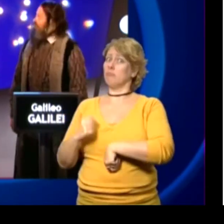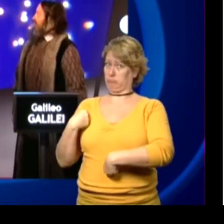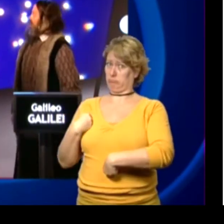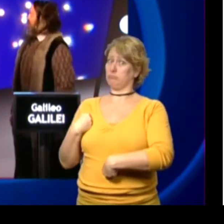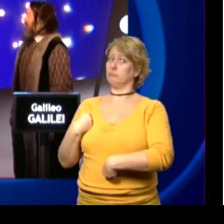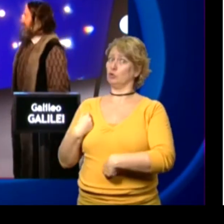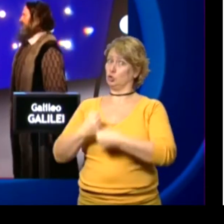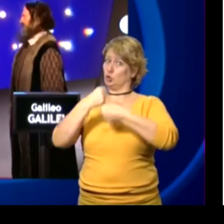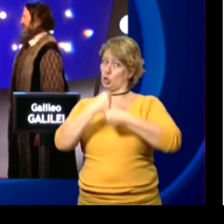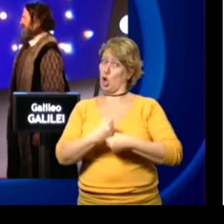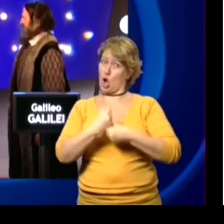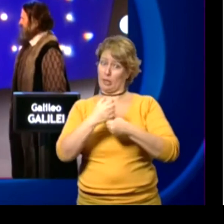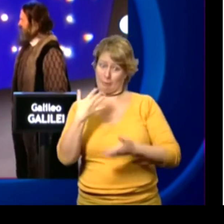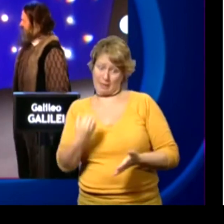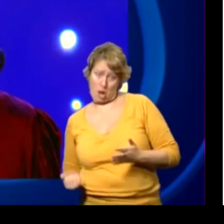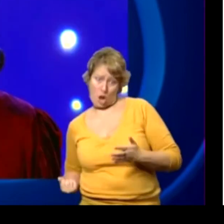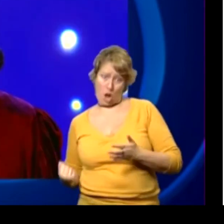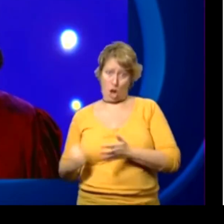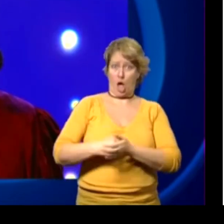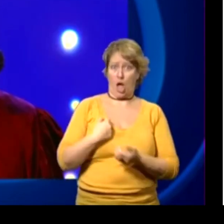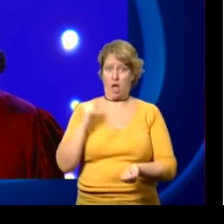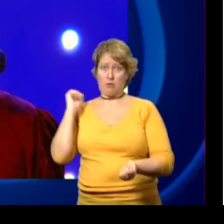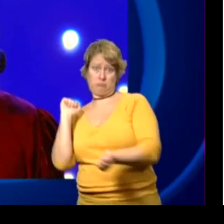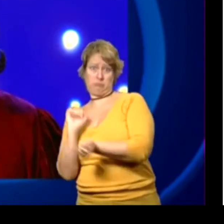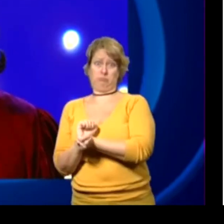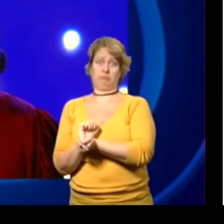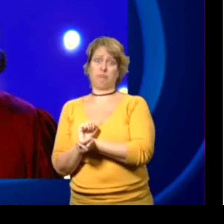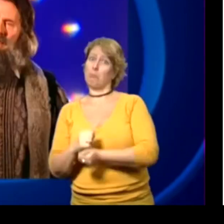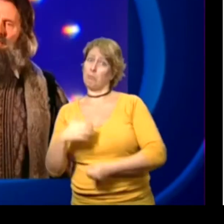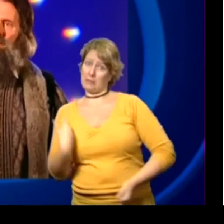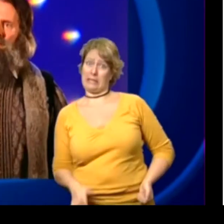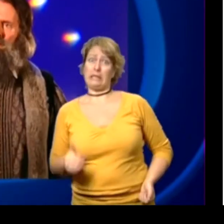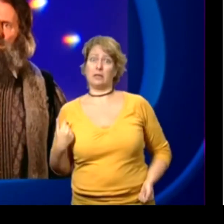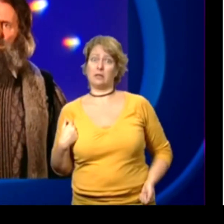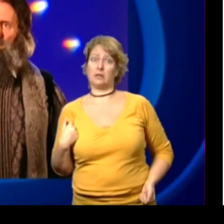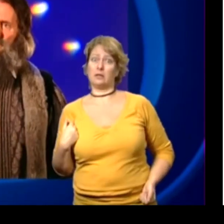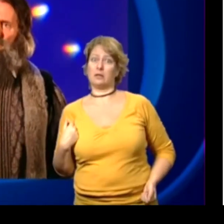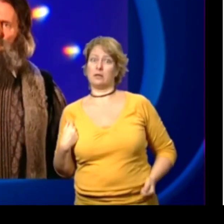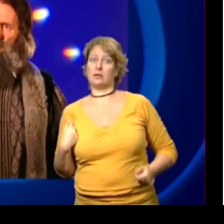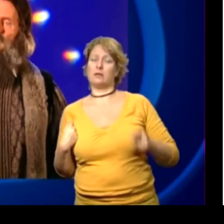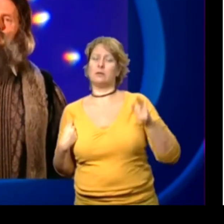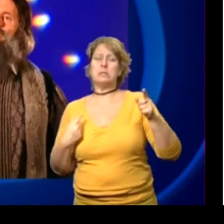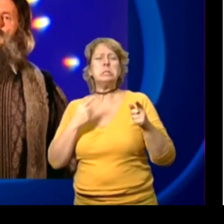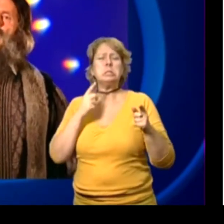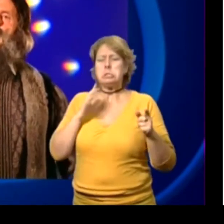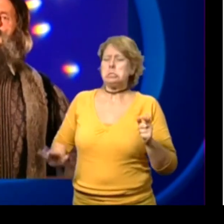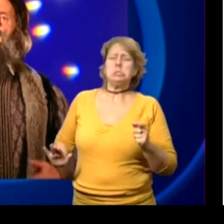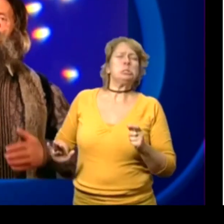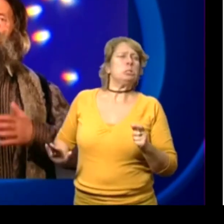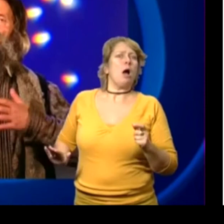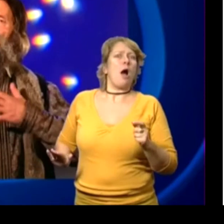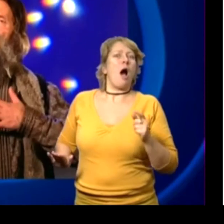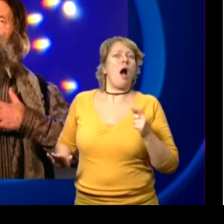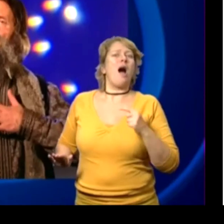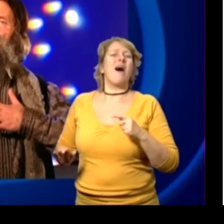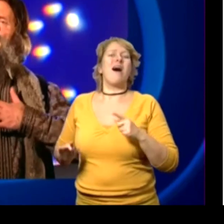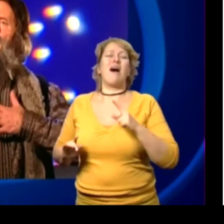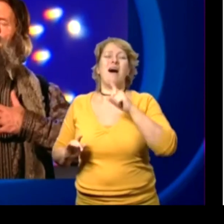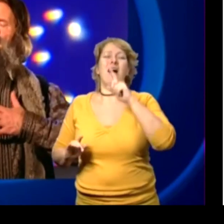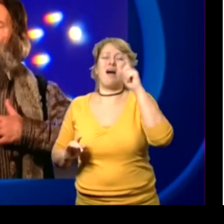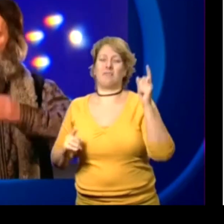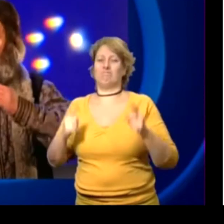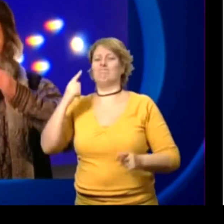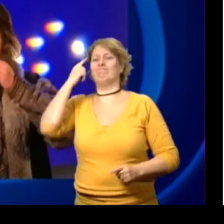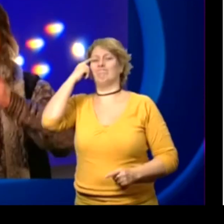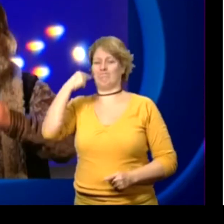The church even had me locked up. But they found out I was right in the